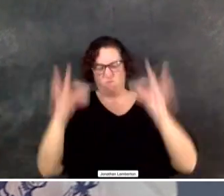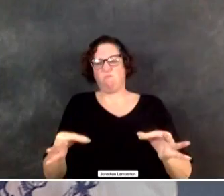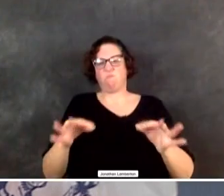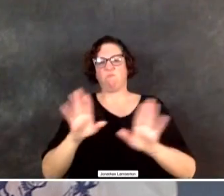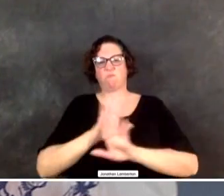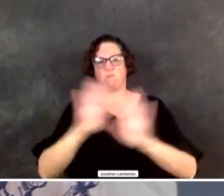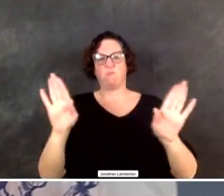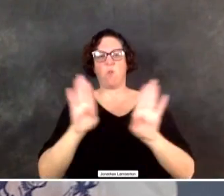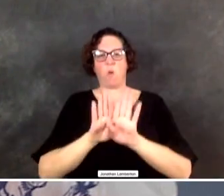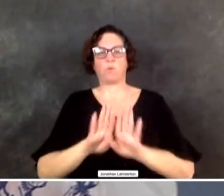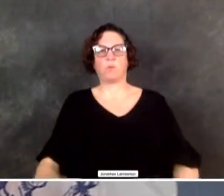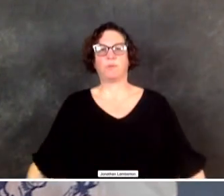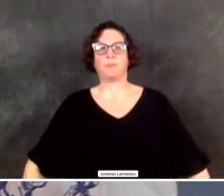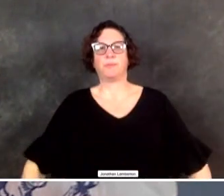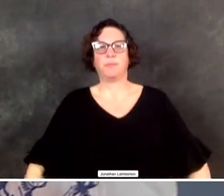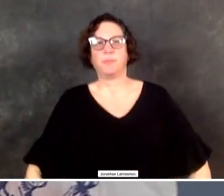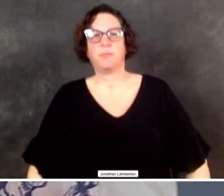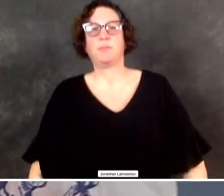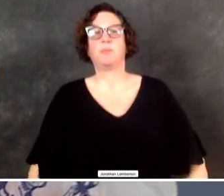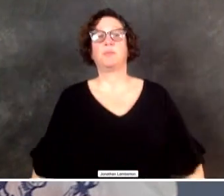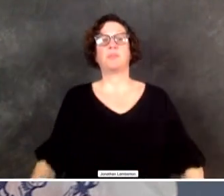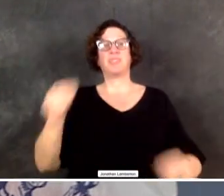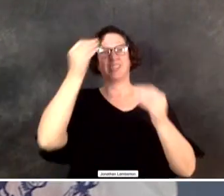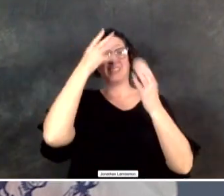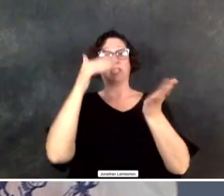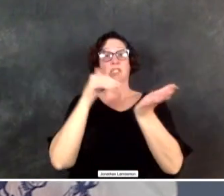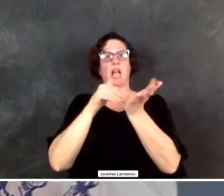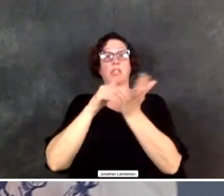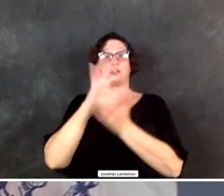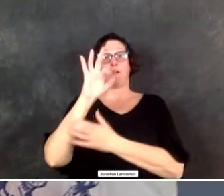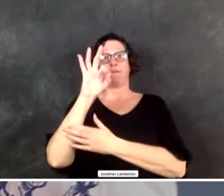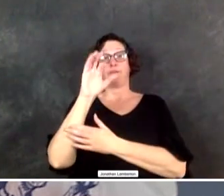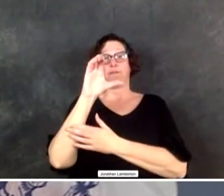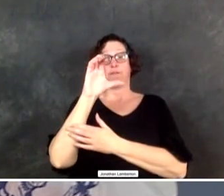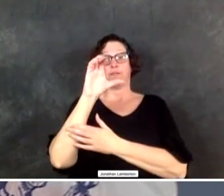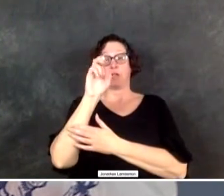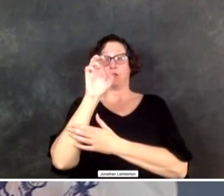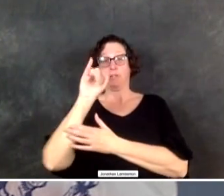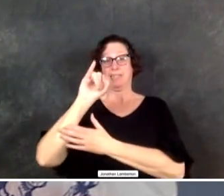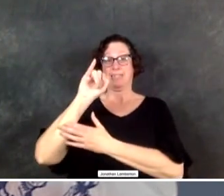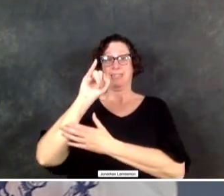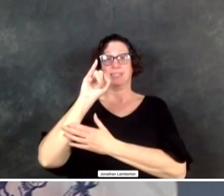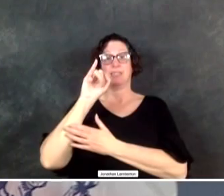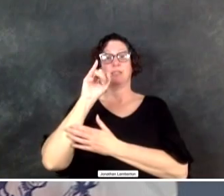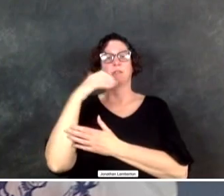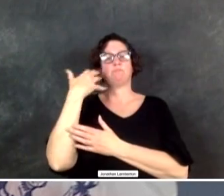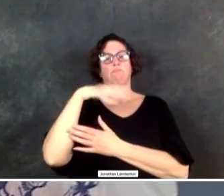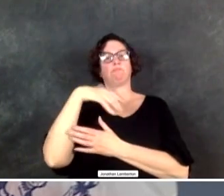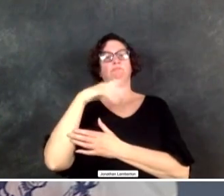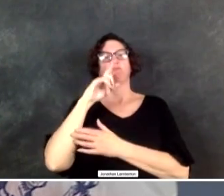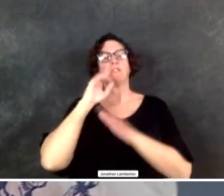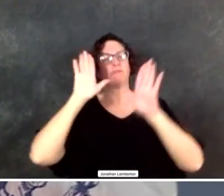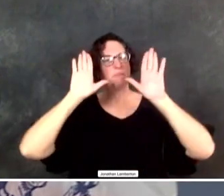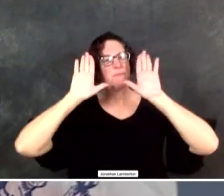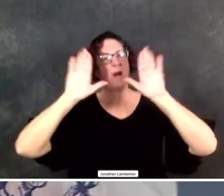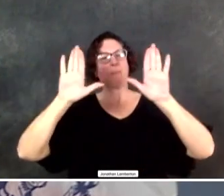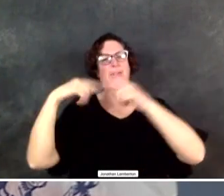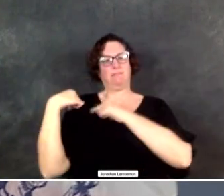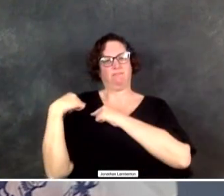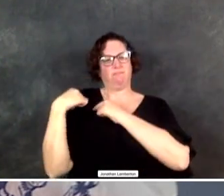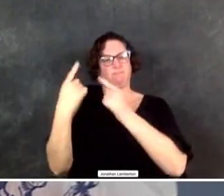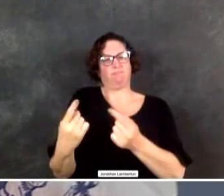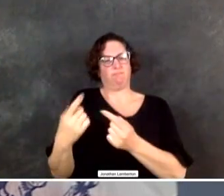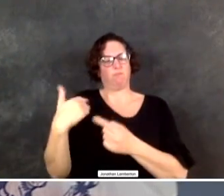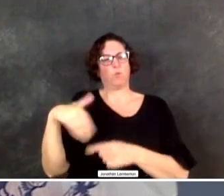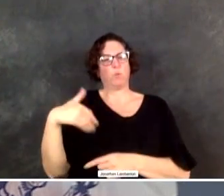a really important component of an overall strategy to beat the coronavirus once and for all. So when I added